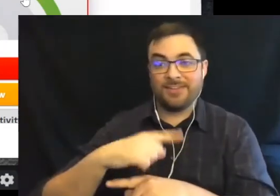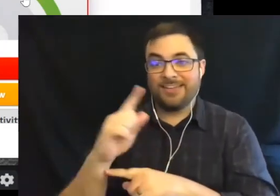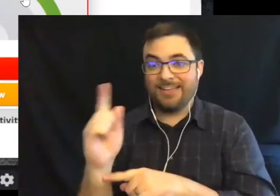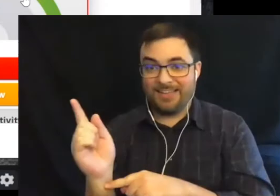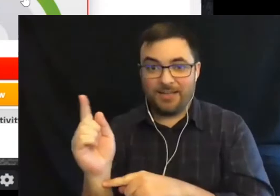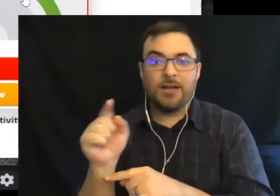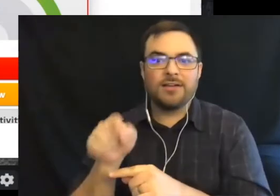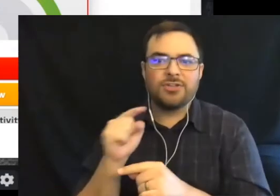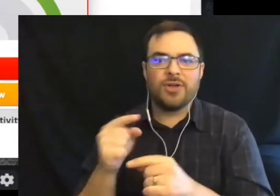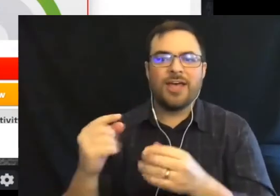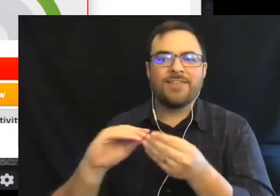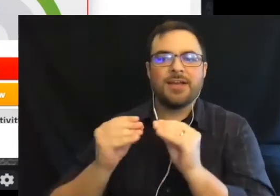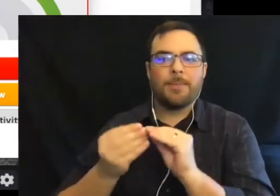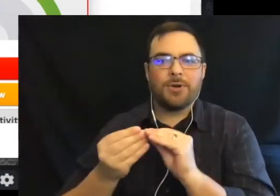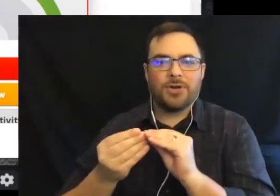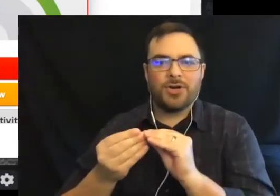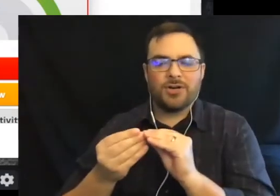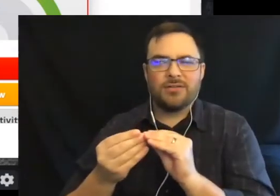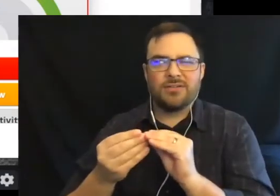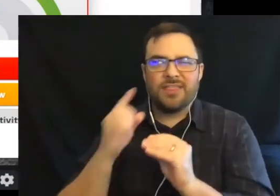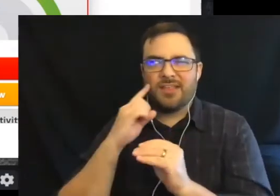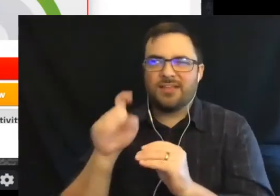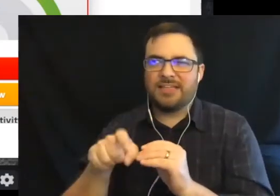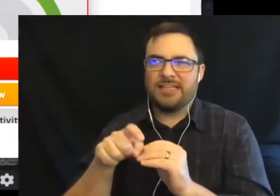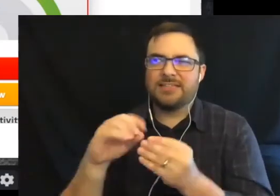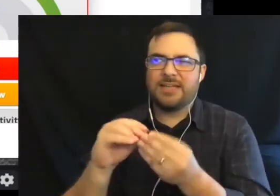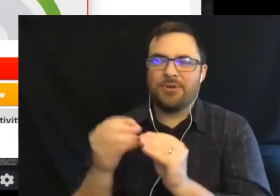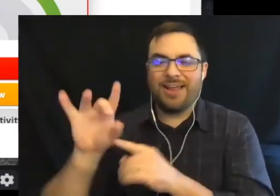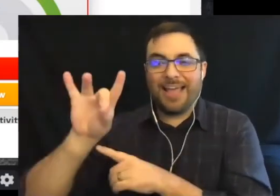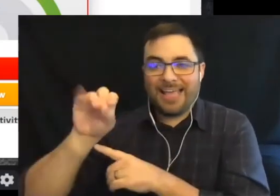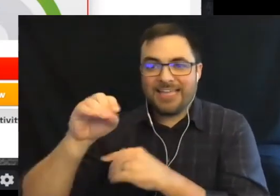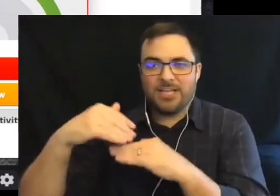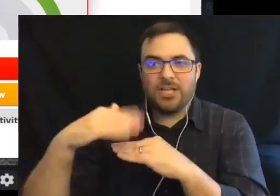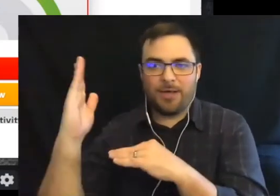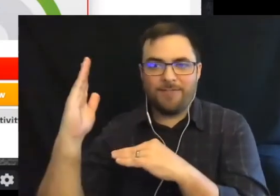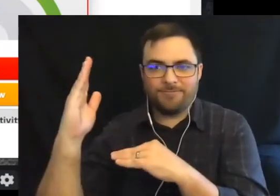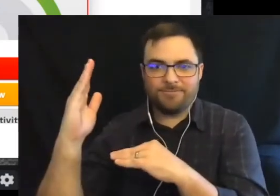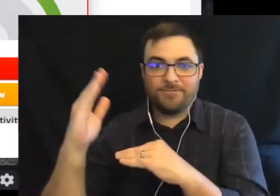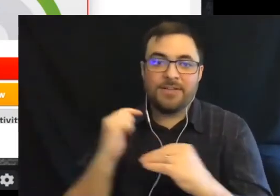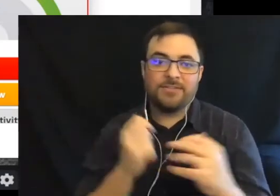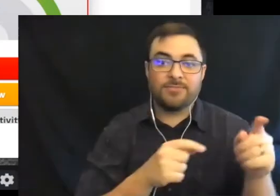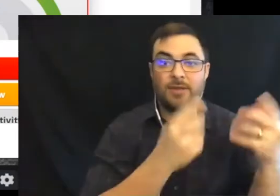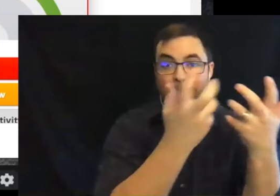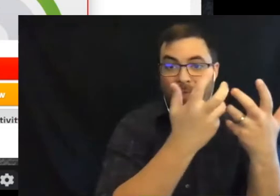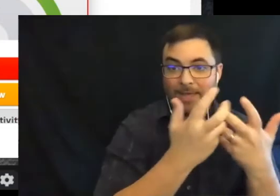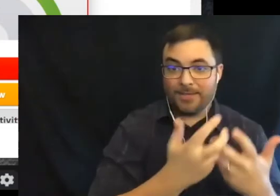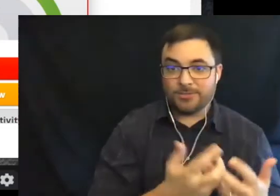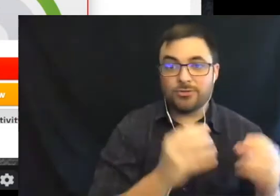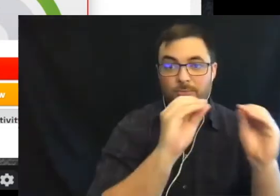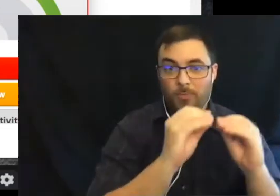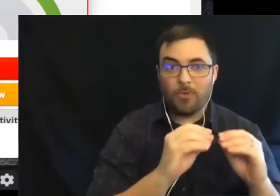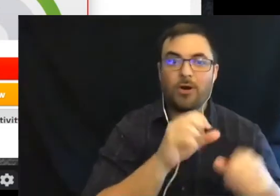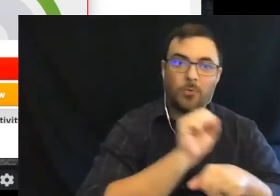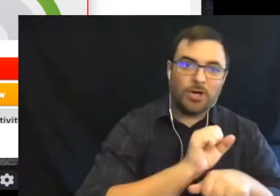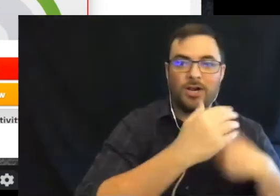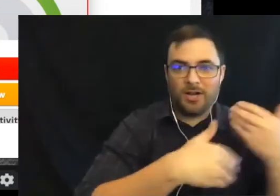a score of, I think, 80 or above. And as you add more matches and as you add more